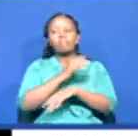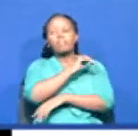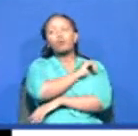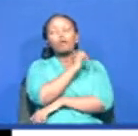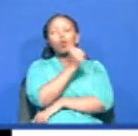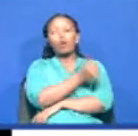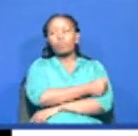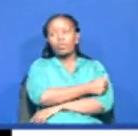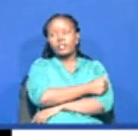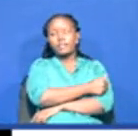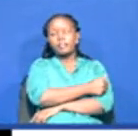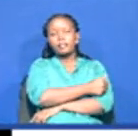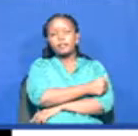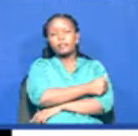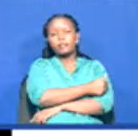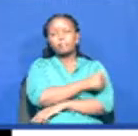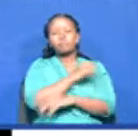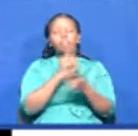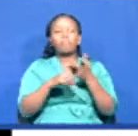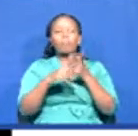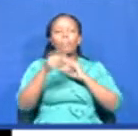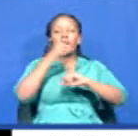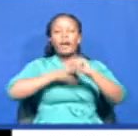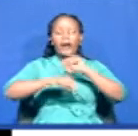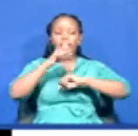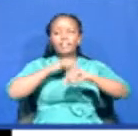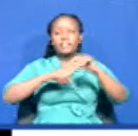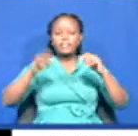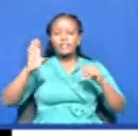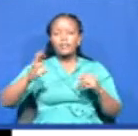Ms. Flora Mutai, Acting Executive Director,